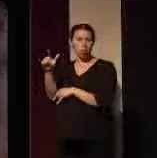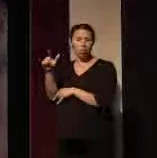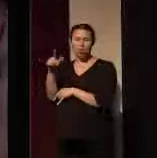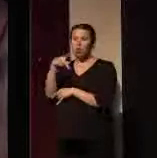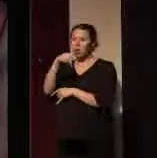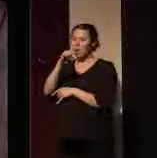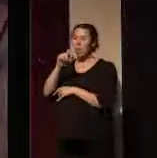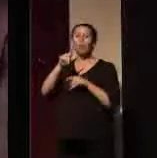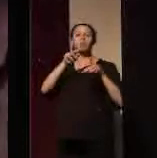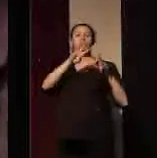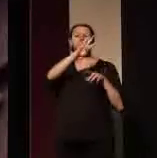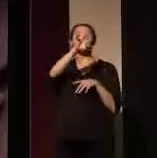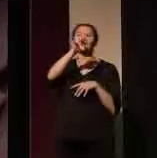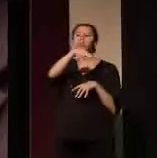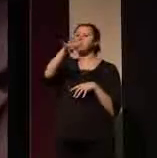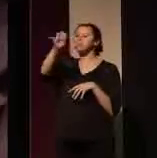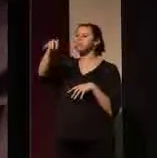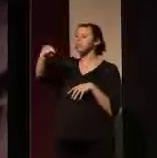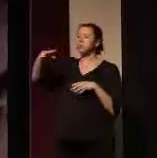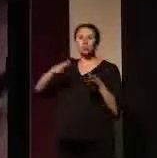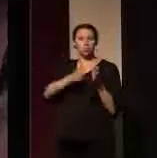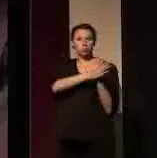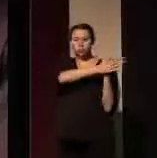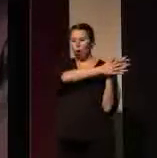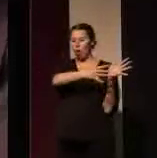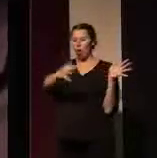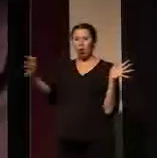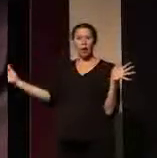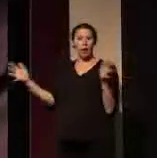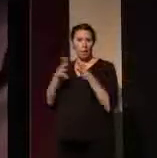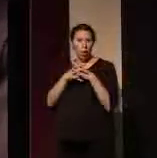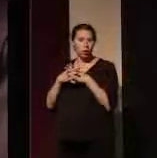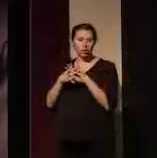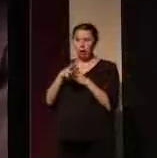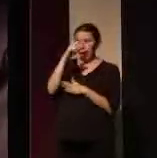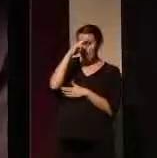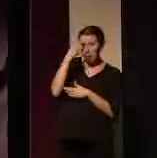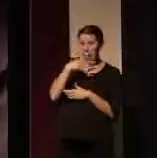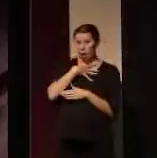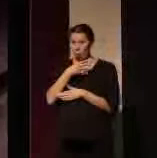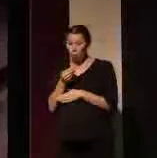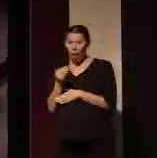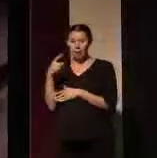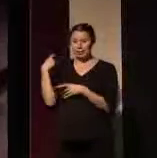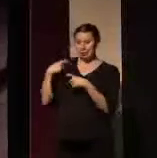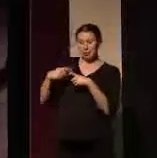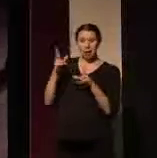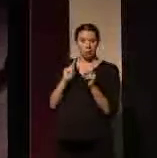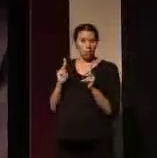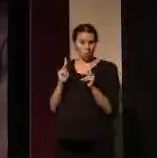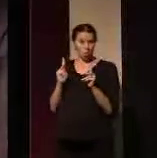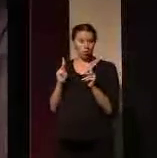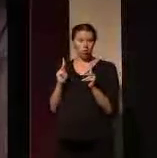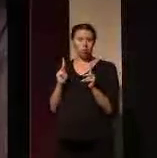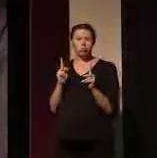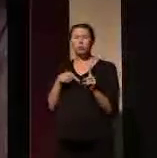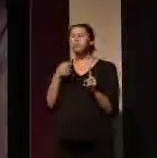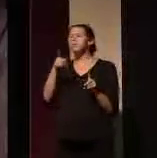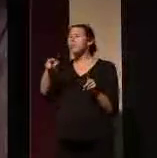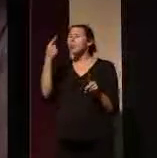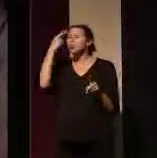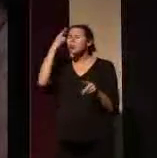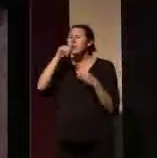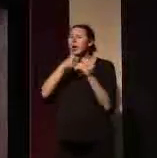broad cross-section of Americans. Now, they asked black, white, and Hispanic people what they thought of the Michael Brown